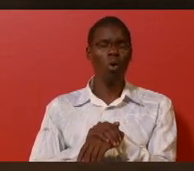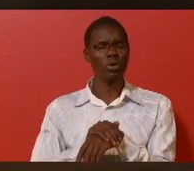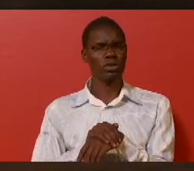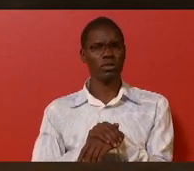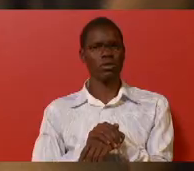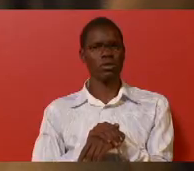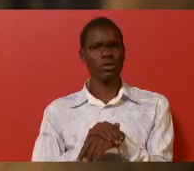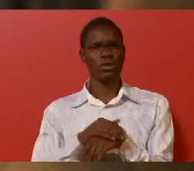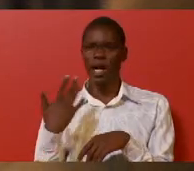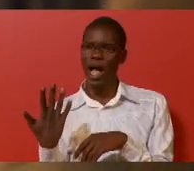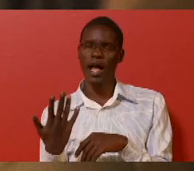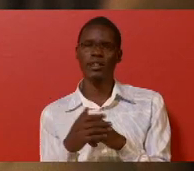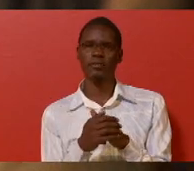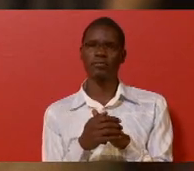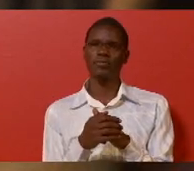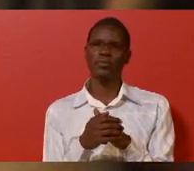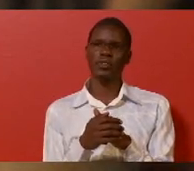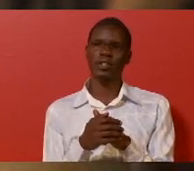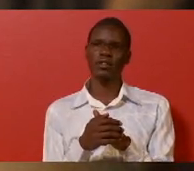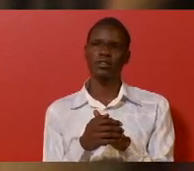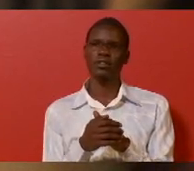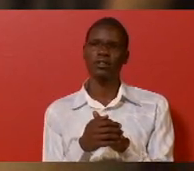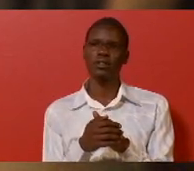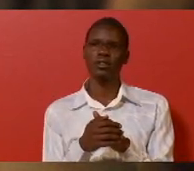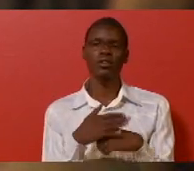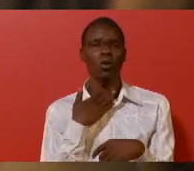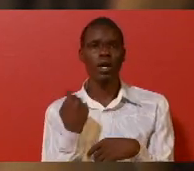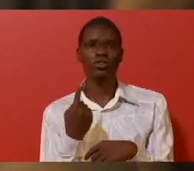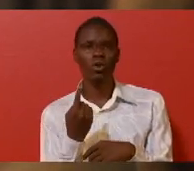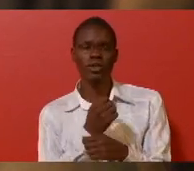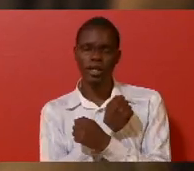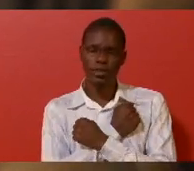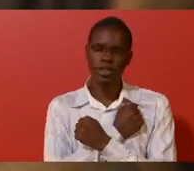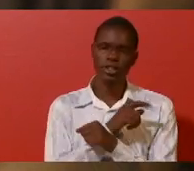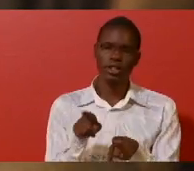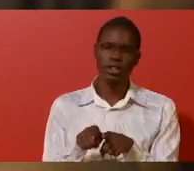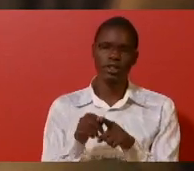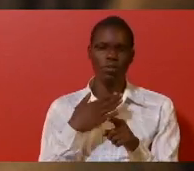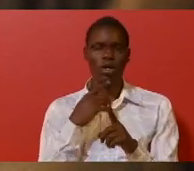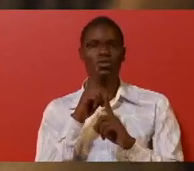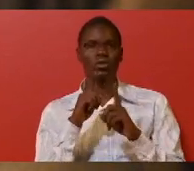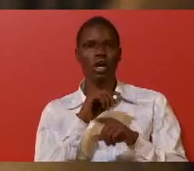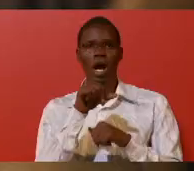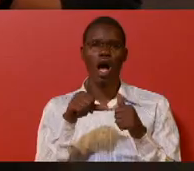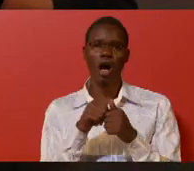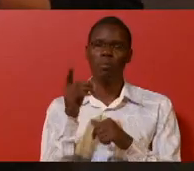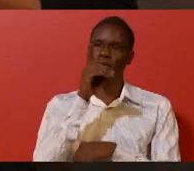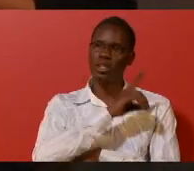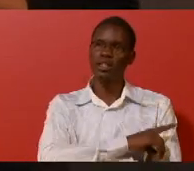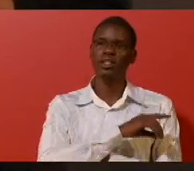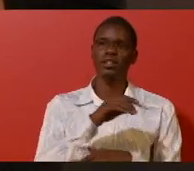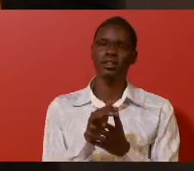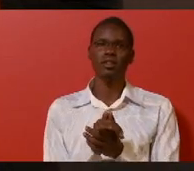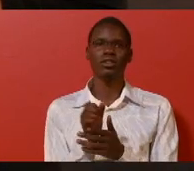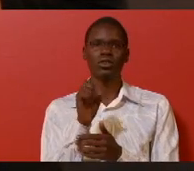wants something. She wants to hold your hand. She wants affection and she wants to talk about her day. She wants to talk.